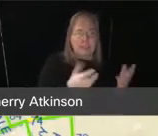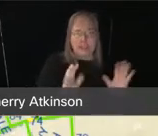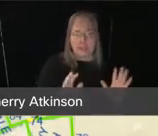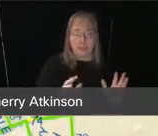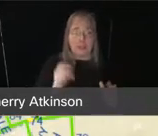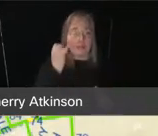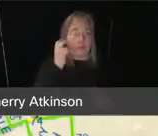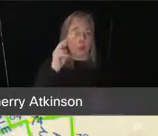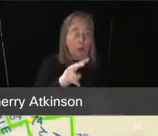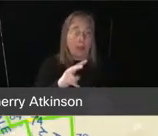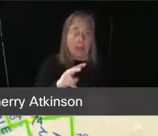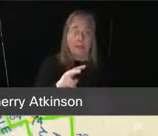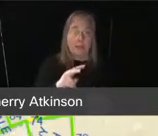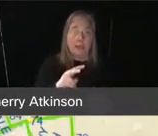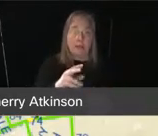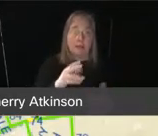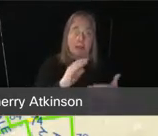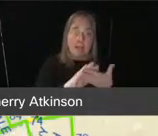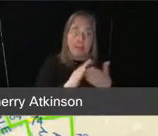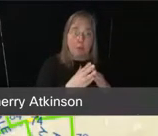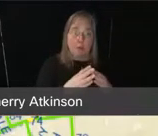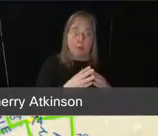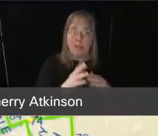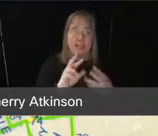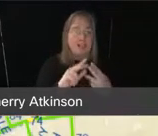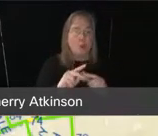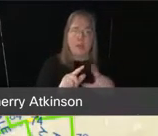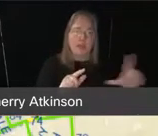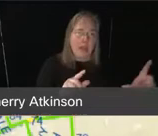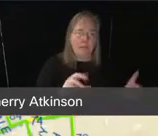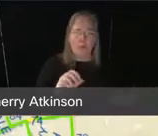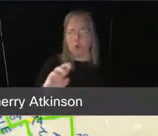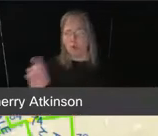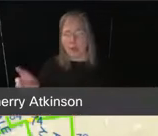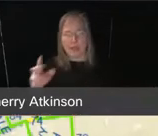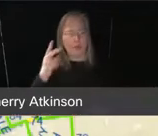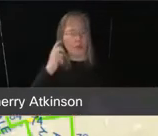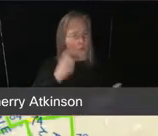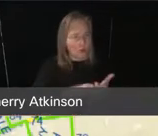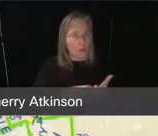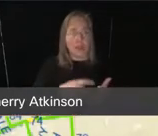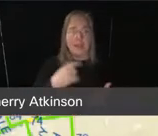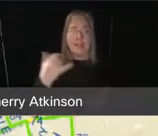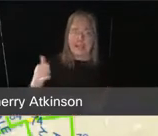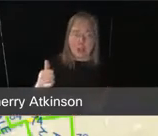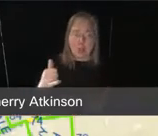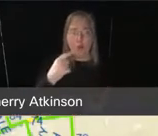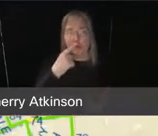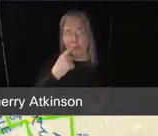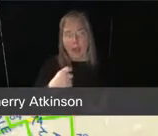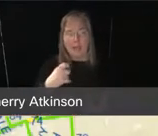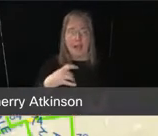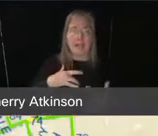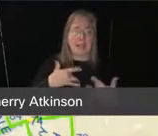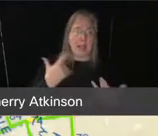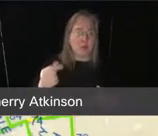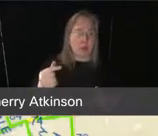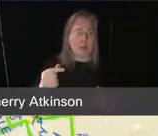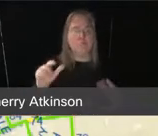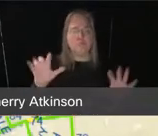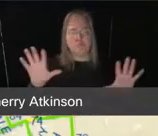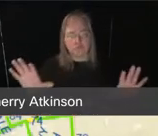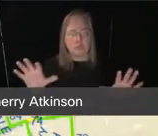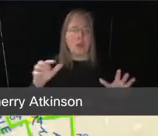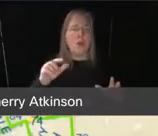of the, on the left side of the screen or the right side of the screen, where you see some yellows, some reds, some light greens, that is a neighborhood that